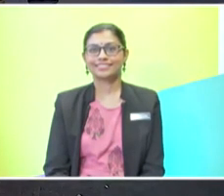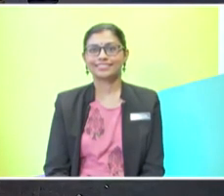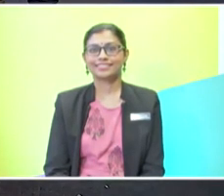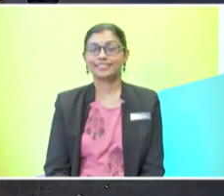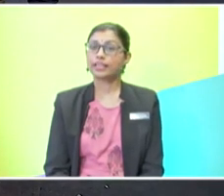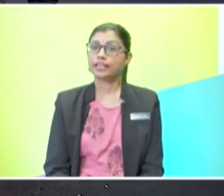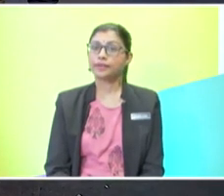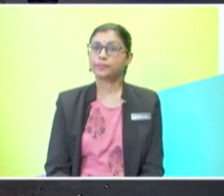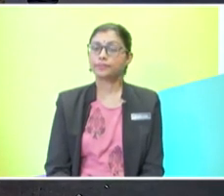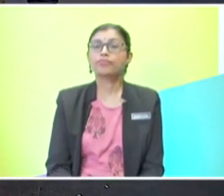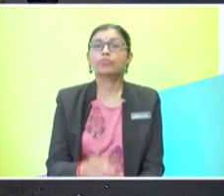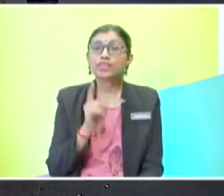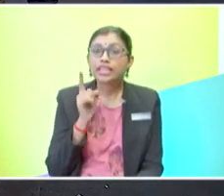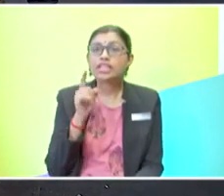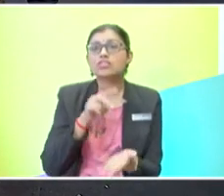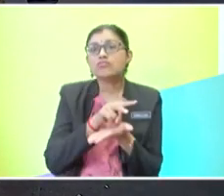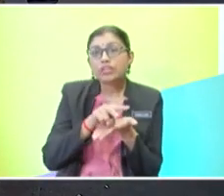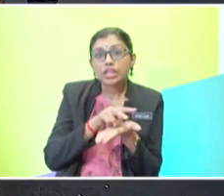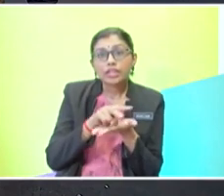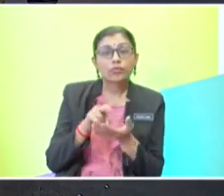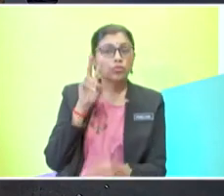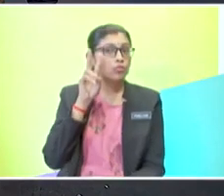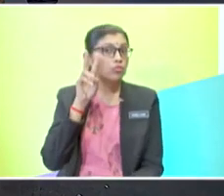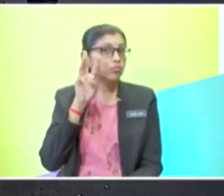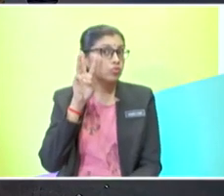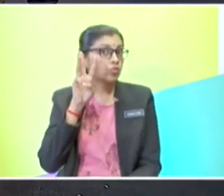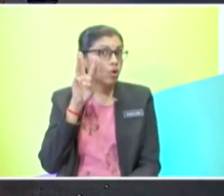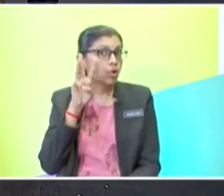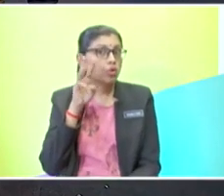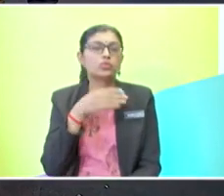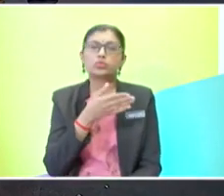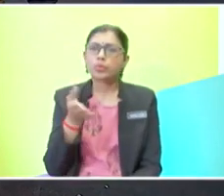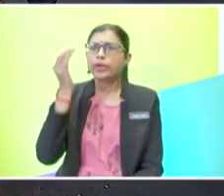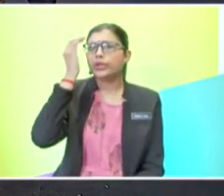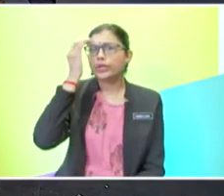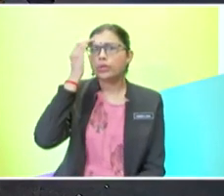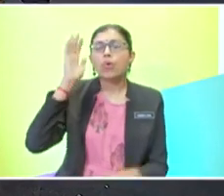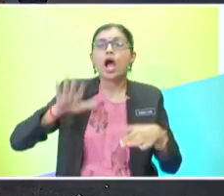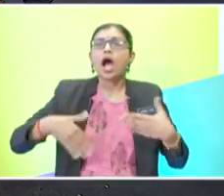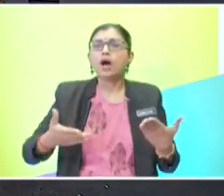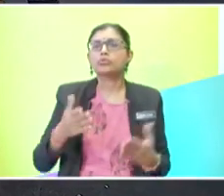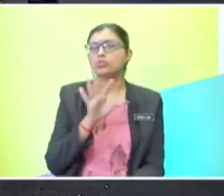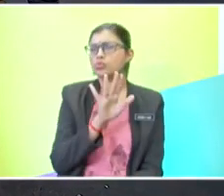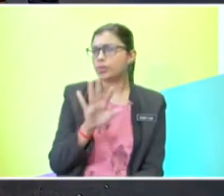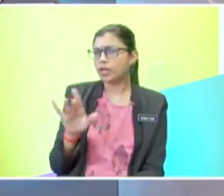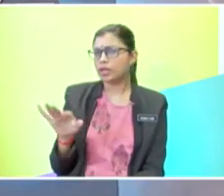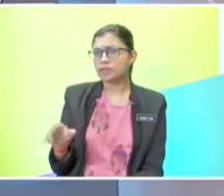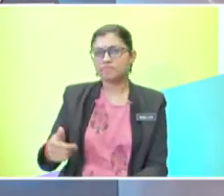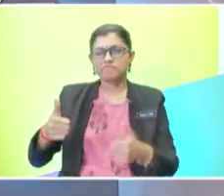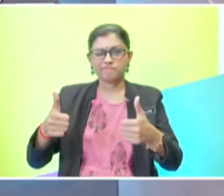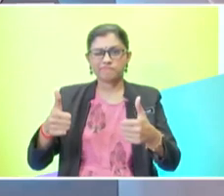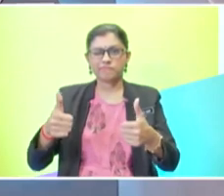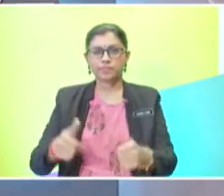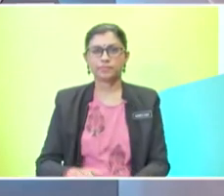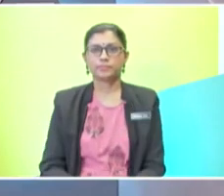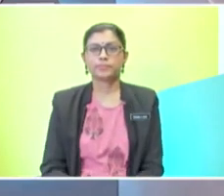And that's the video I saw. Oh, that's why you can spell the word pizza correctly. Good, well done. Since that,